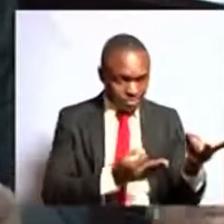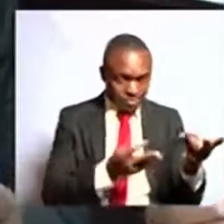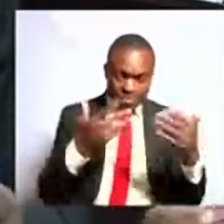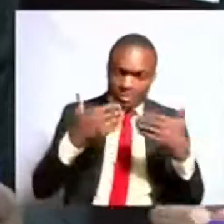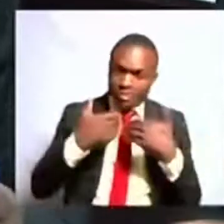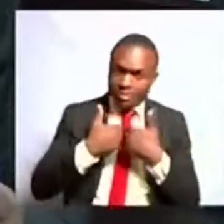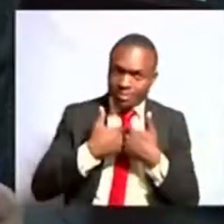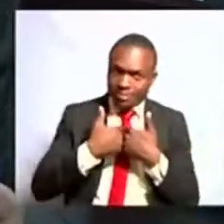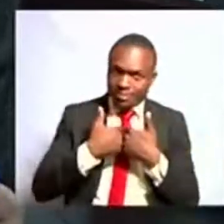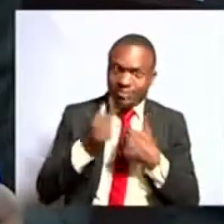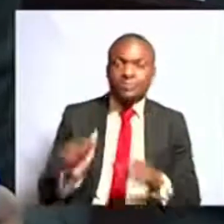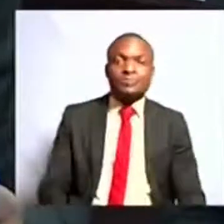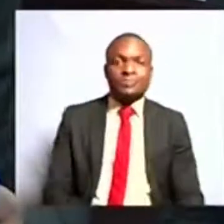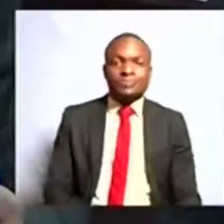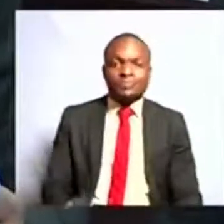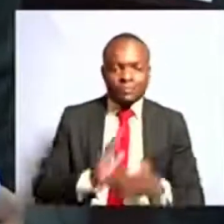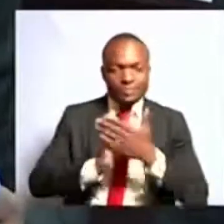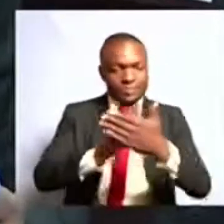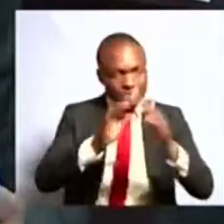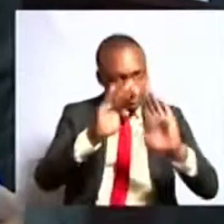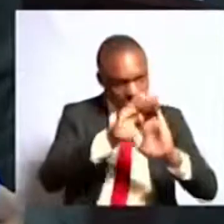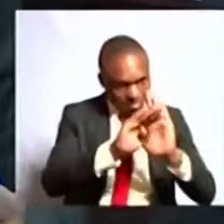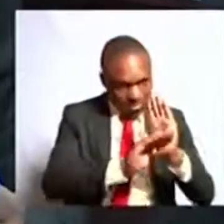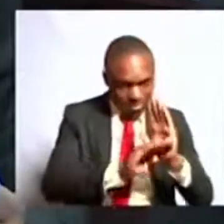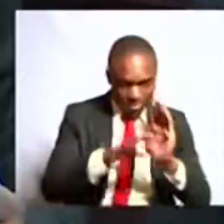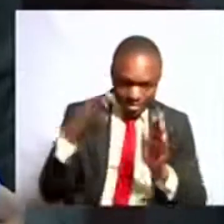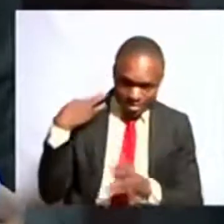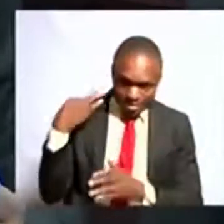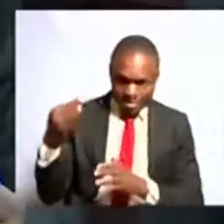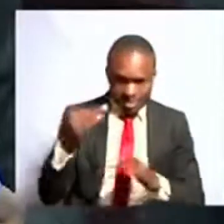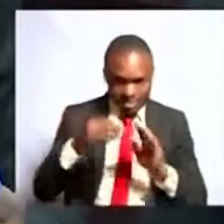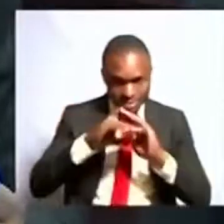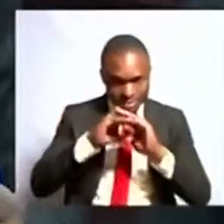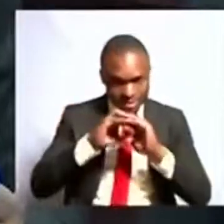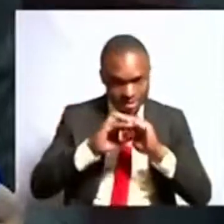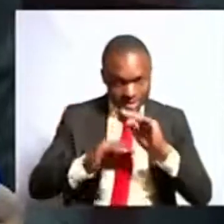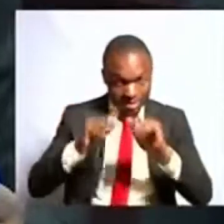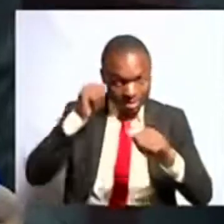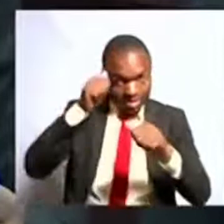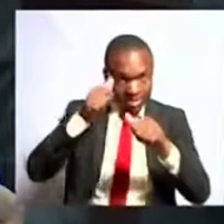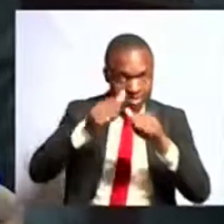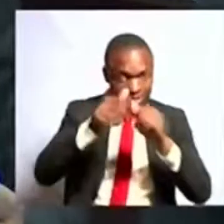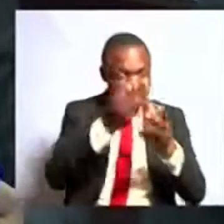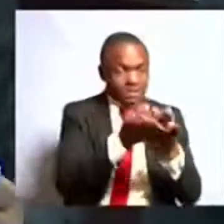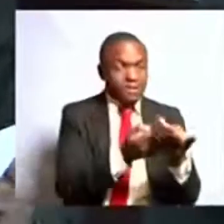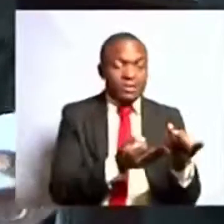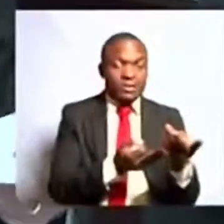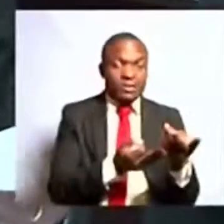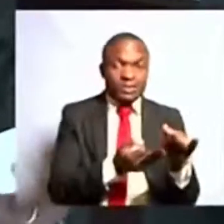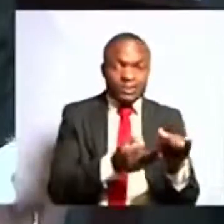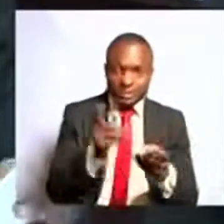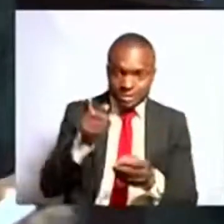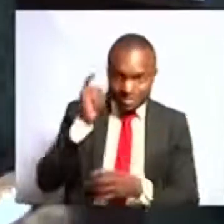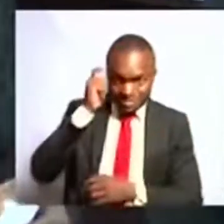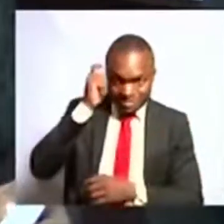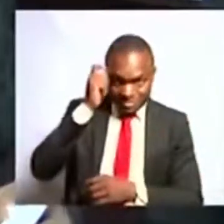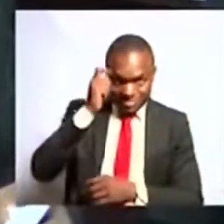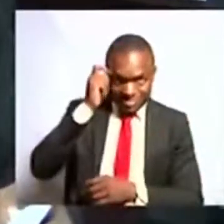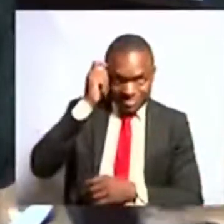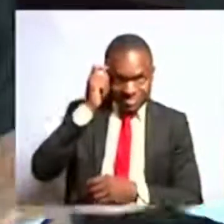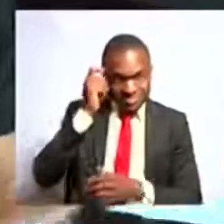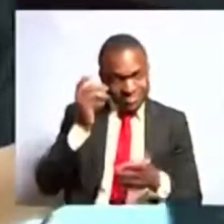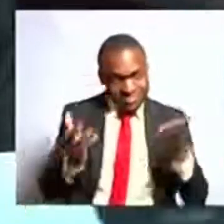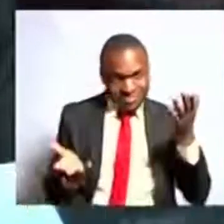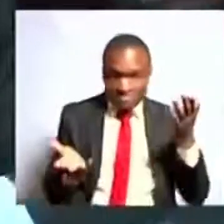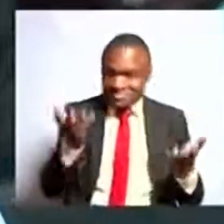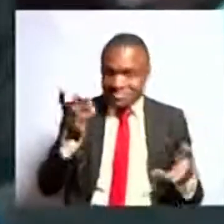have the guidelines, application, and agreements form, which I think maybe